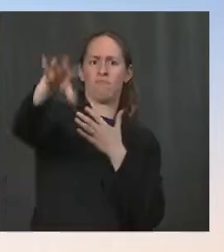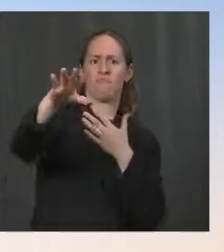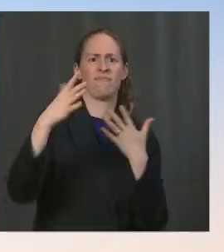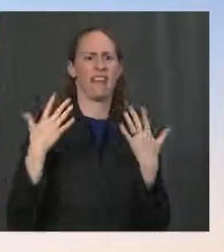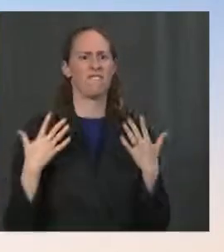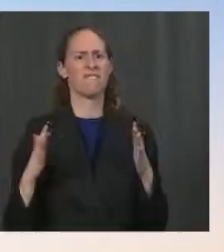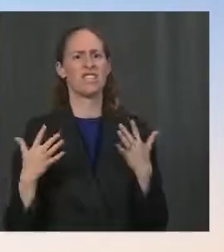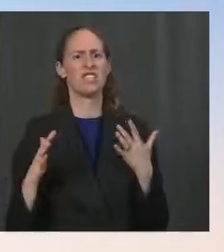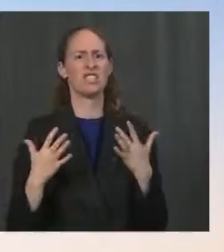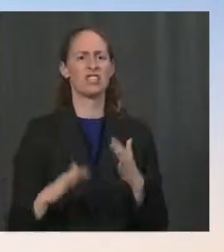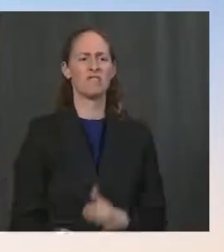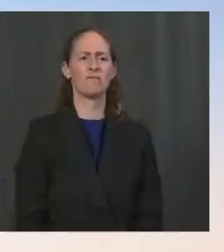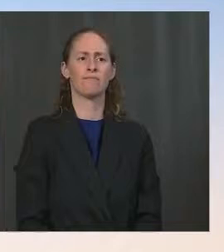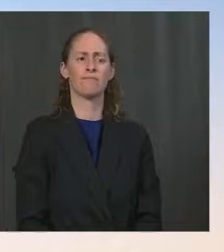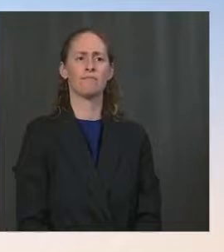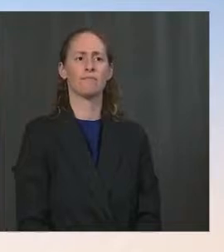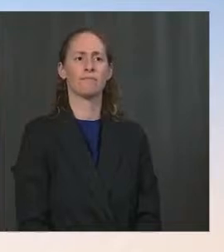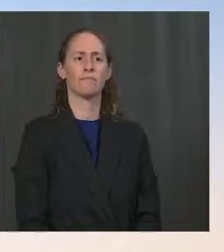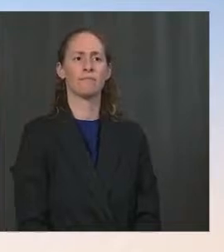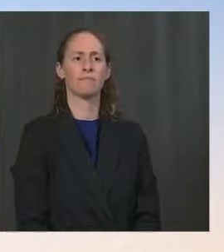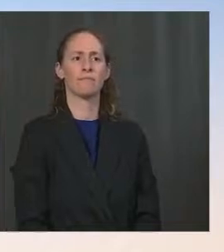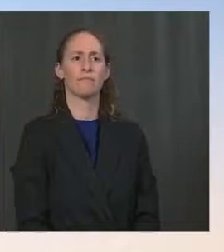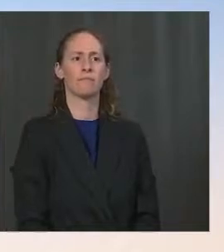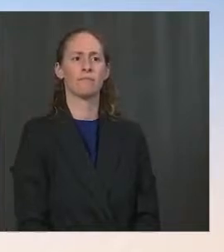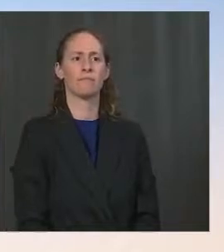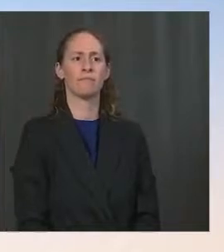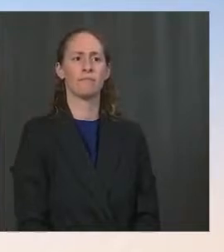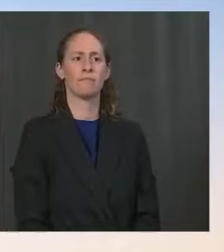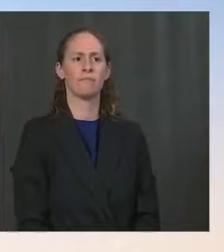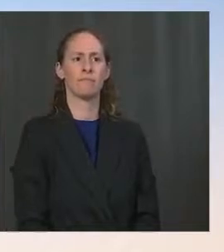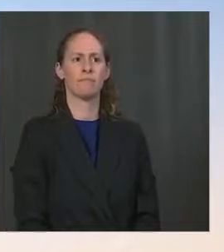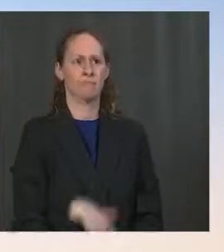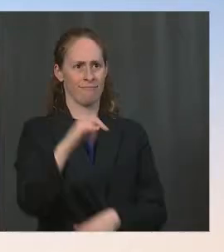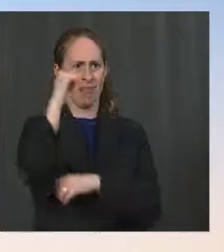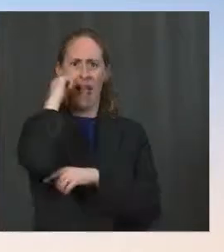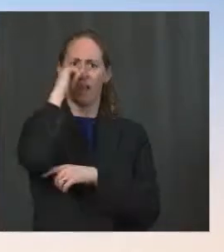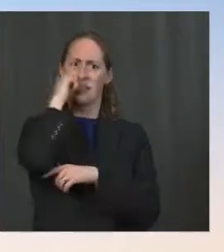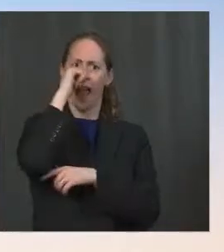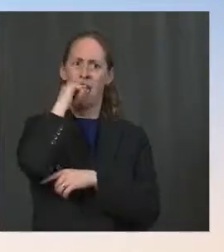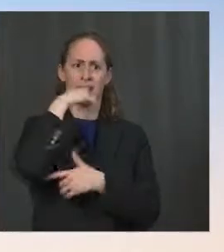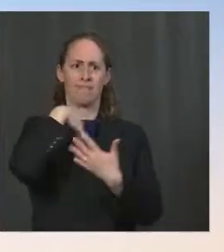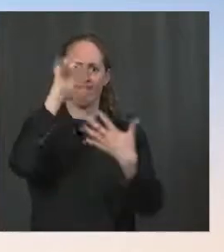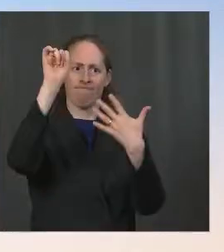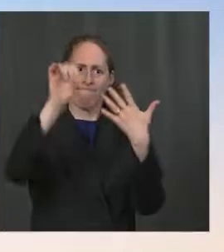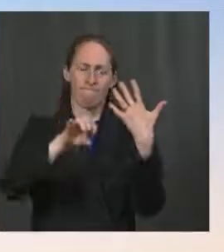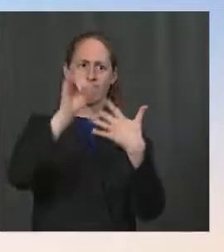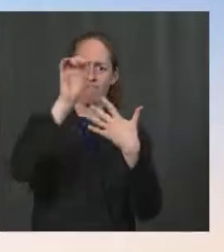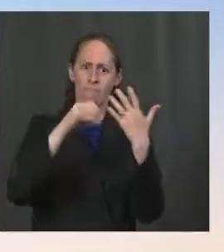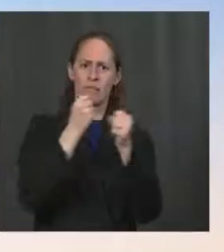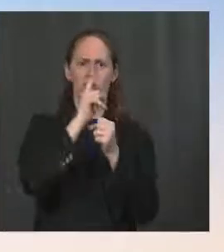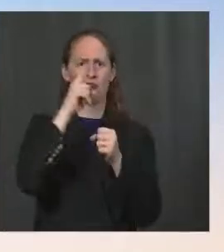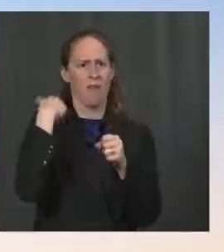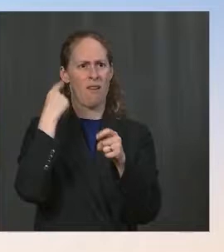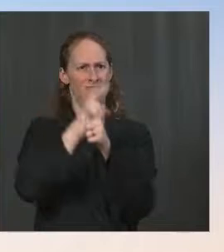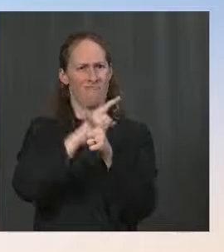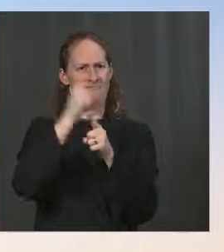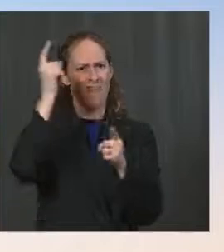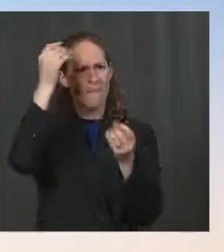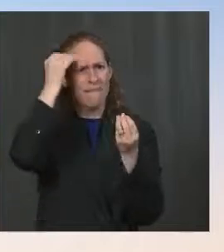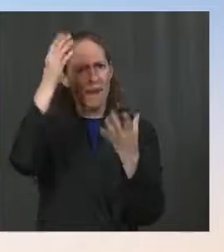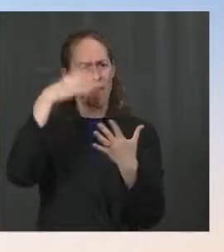been giving quite extensive toppers on this each day to make sure you all have all the information you need, is we set up quite a bit